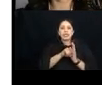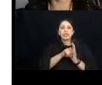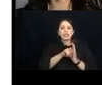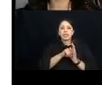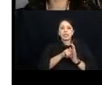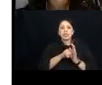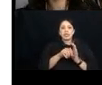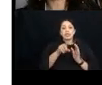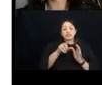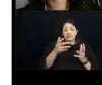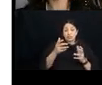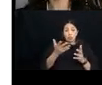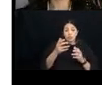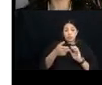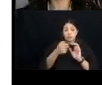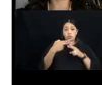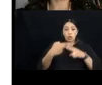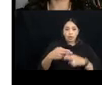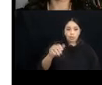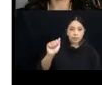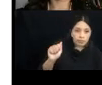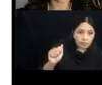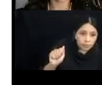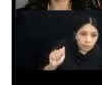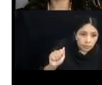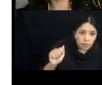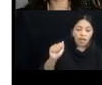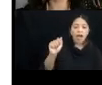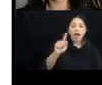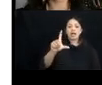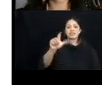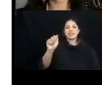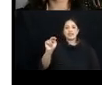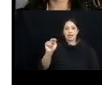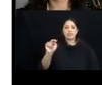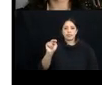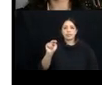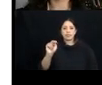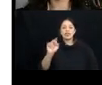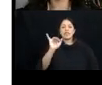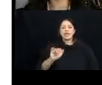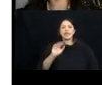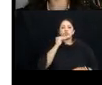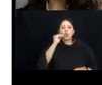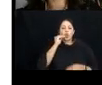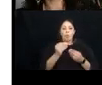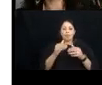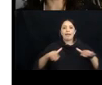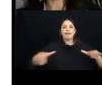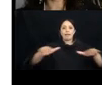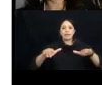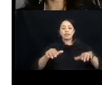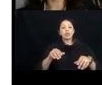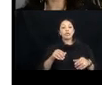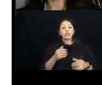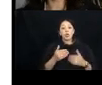Aztlán. Aztlán, the homeland of where Native people originated from, which is the Southwest of the United States. So to restore the